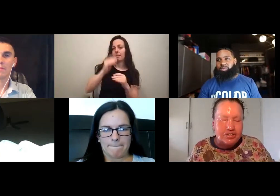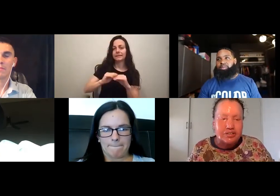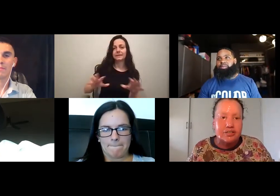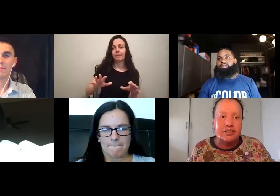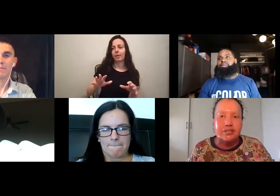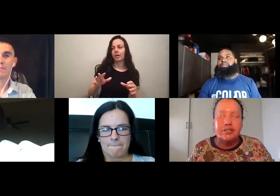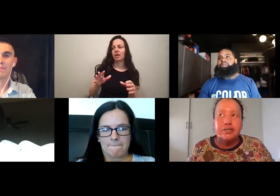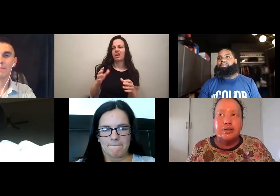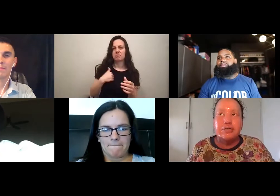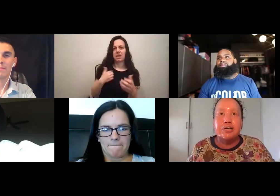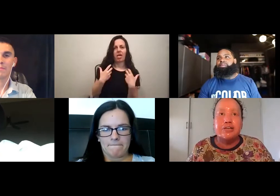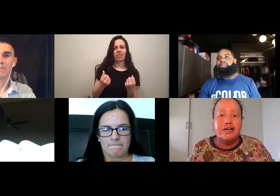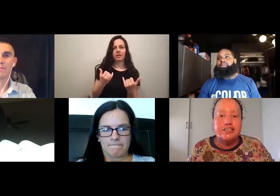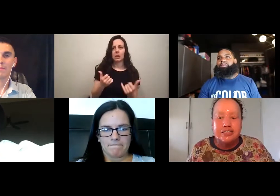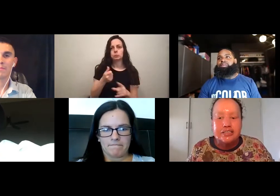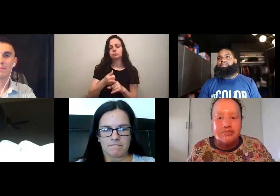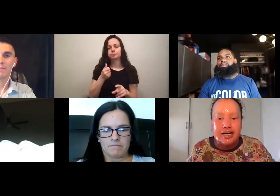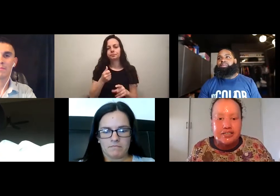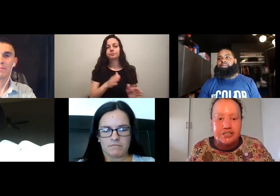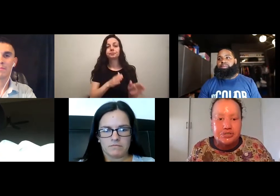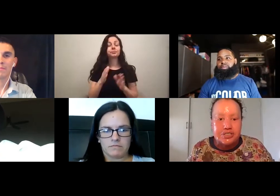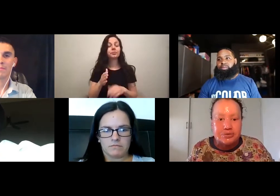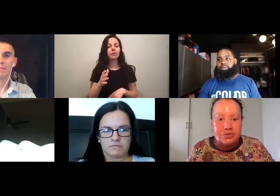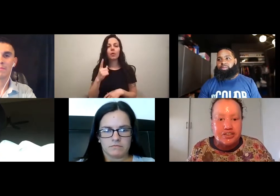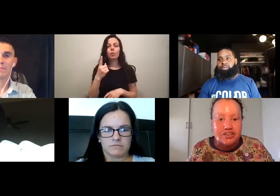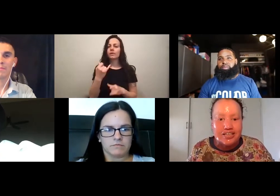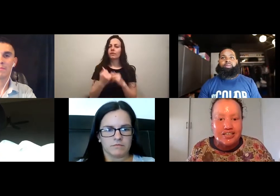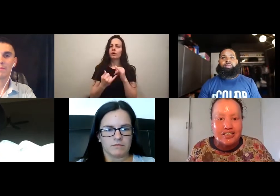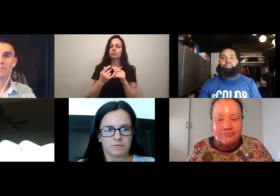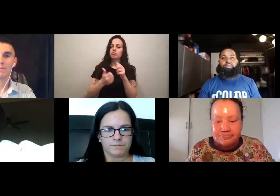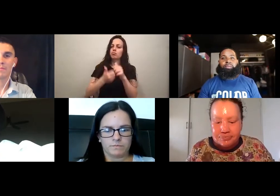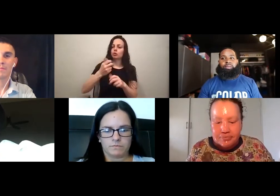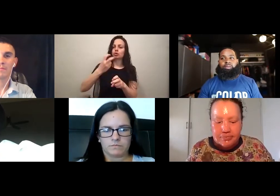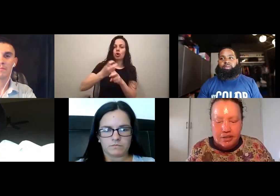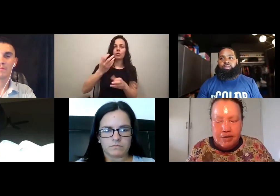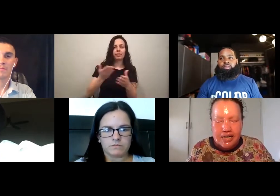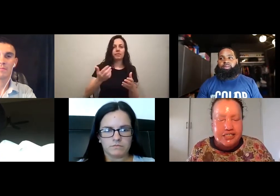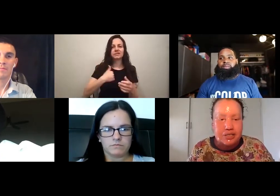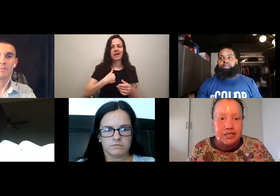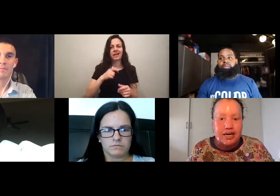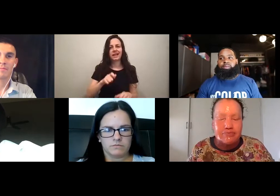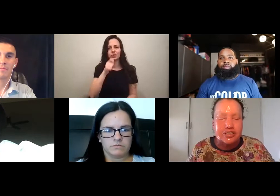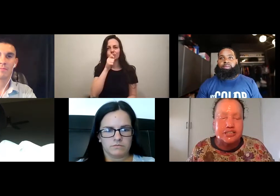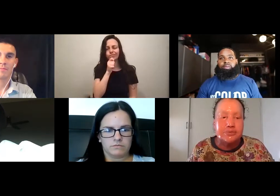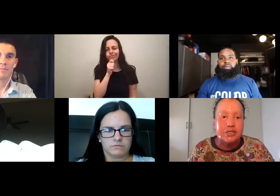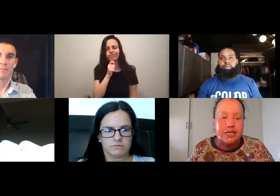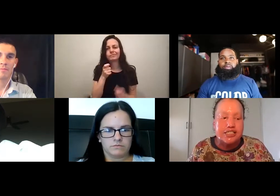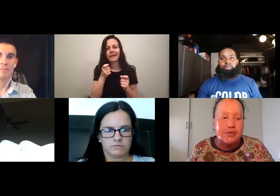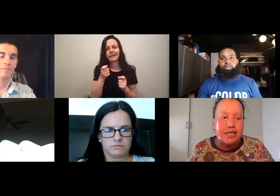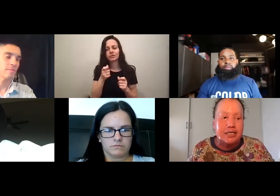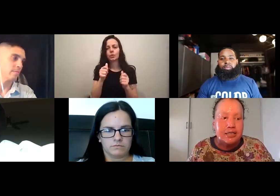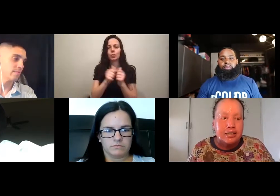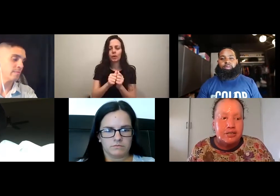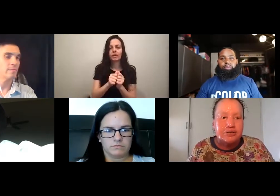I think that one of the hardest things I've had to deal with in my disability advocacy work